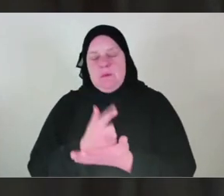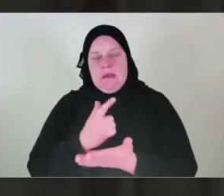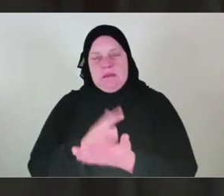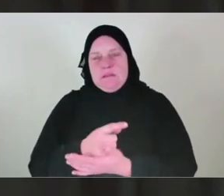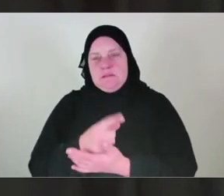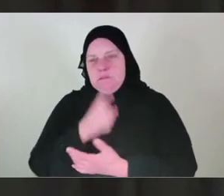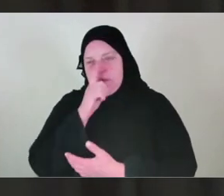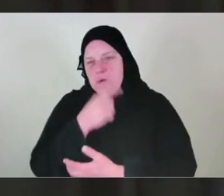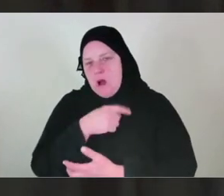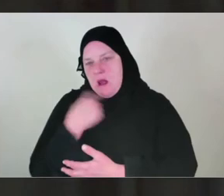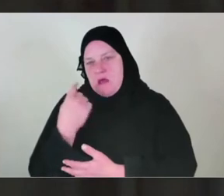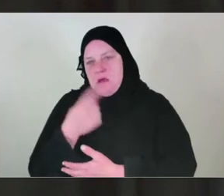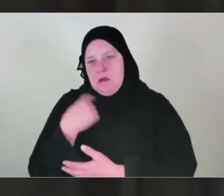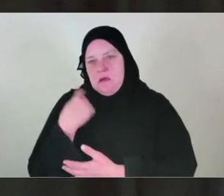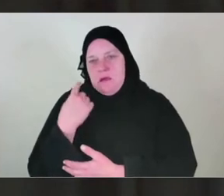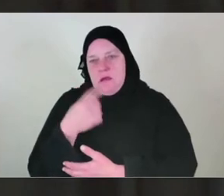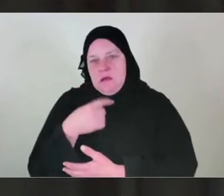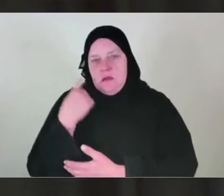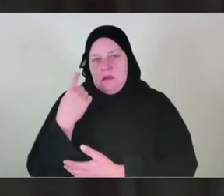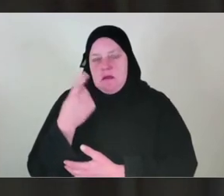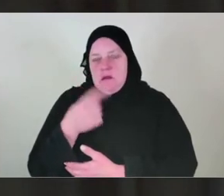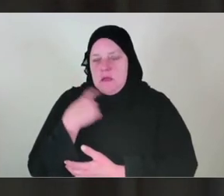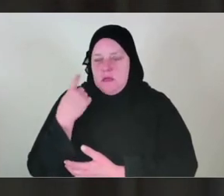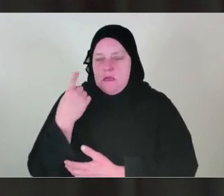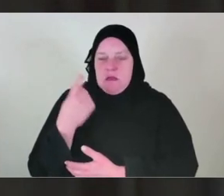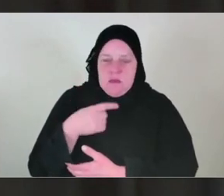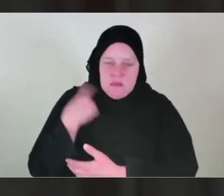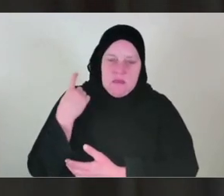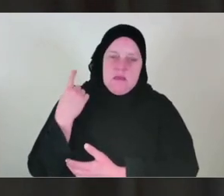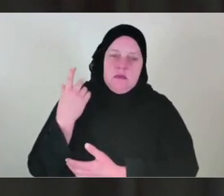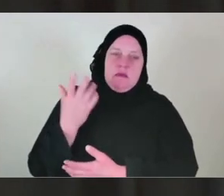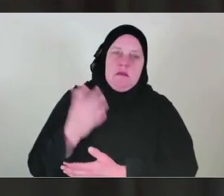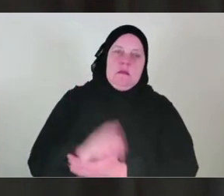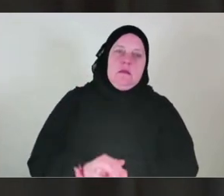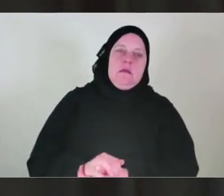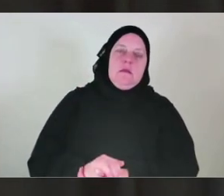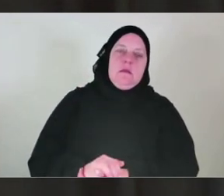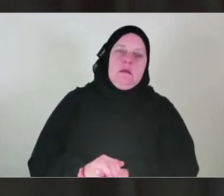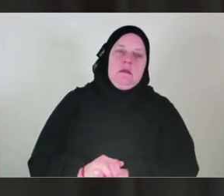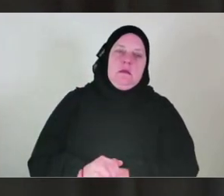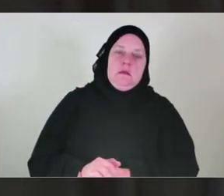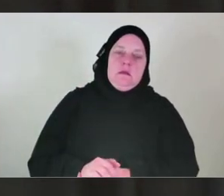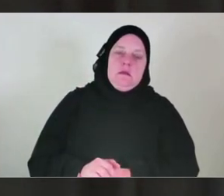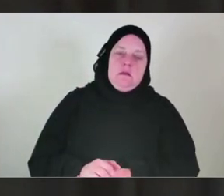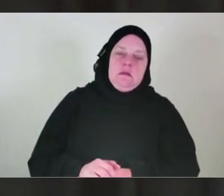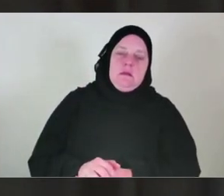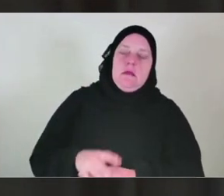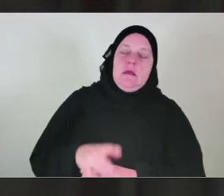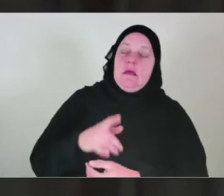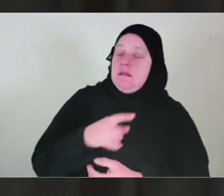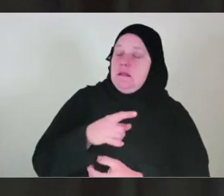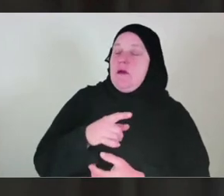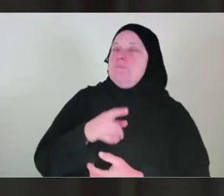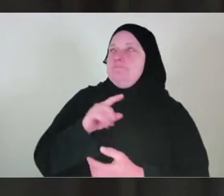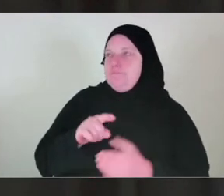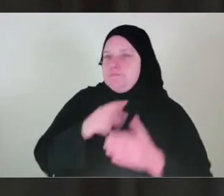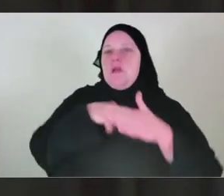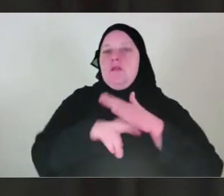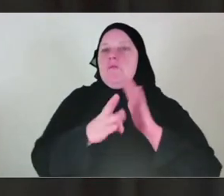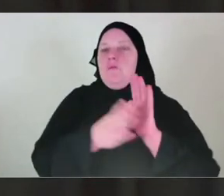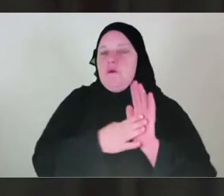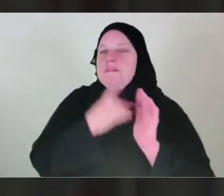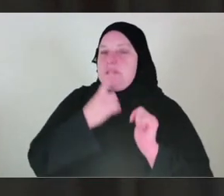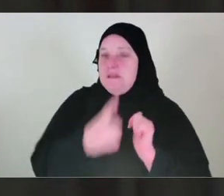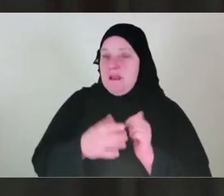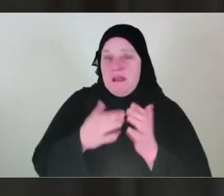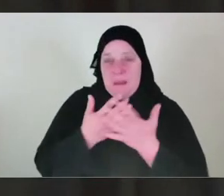that give news from me or say hadith from me, and it's going to increase in how many liars will speak.